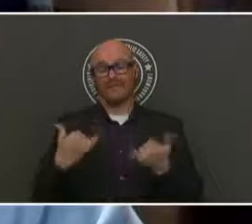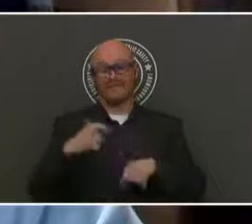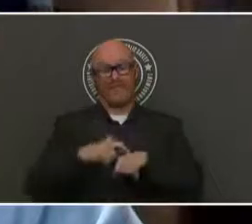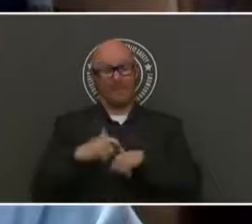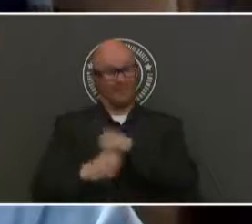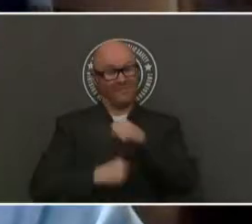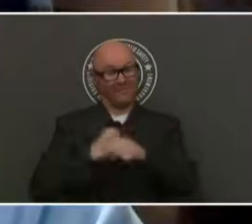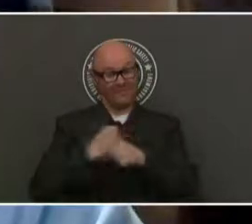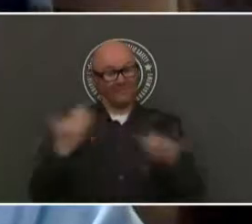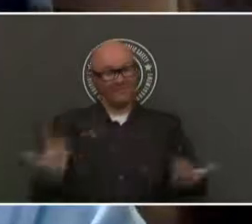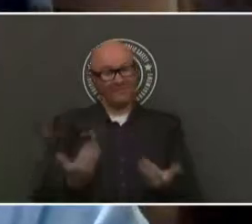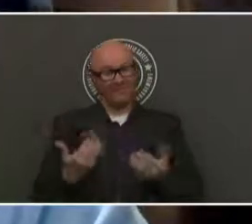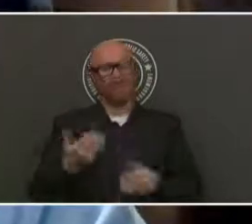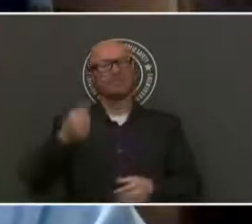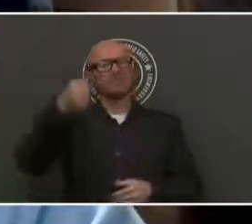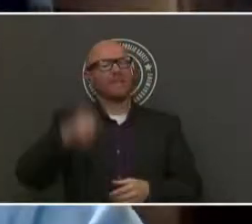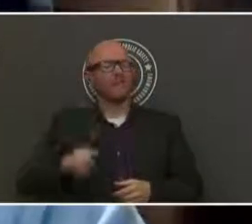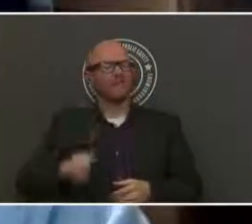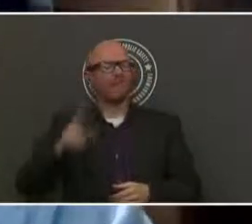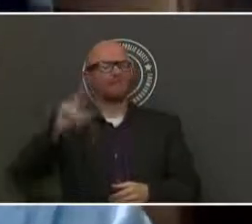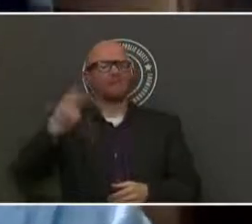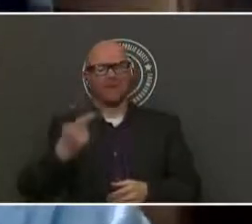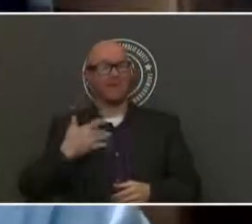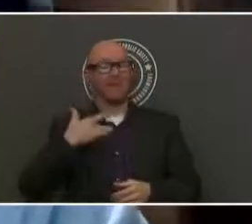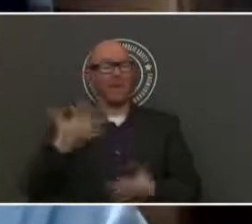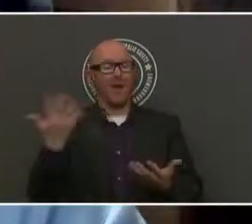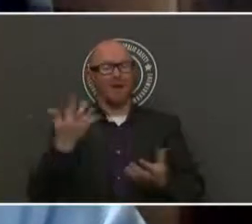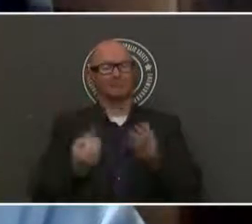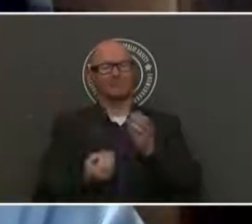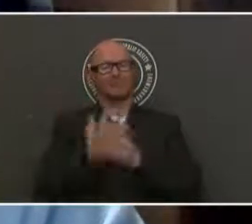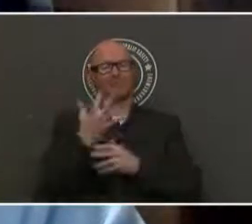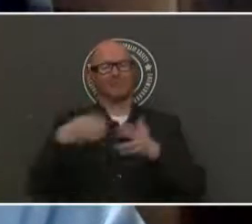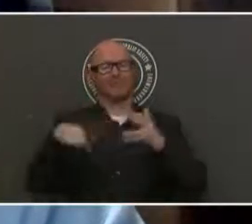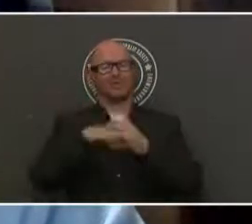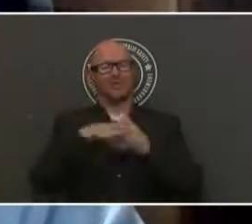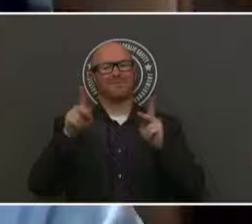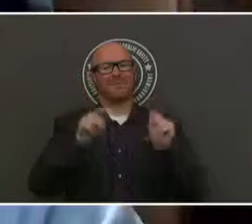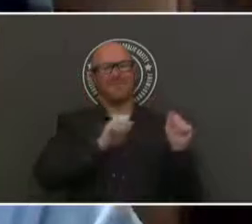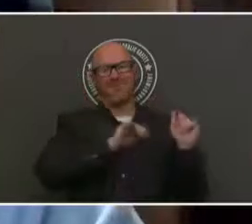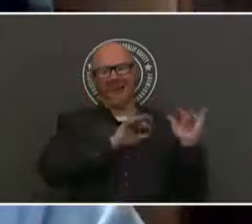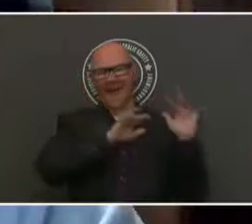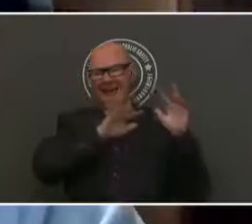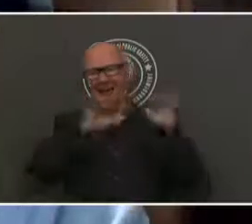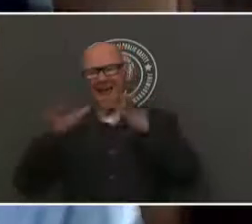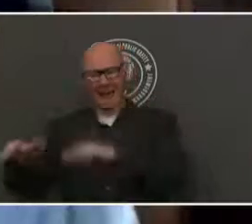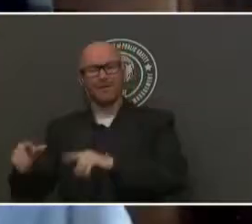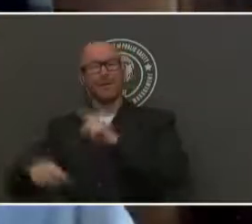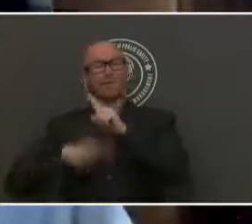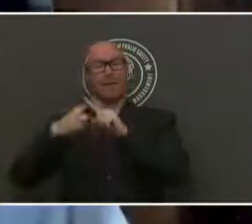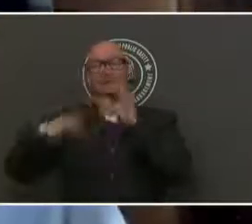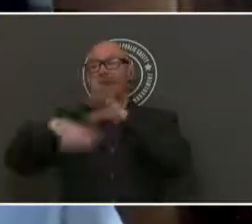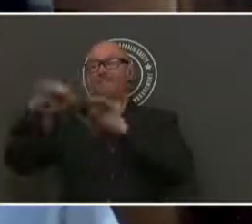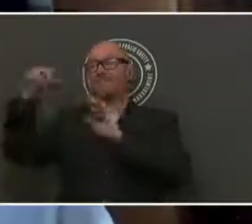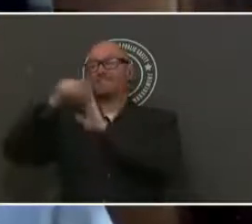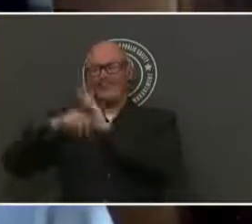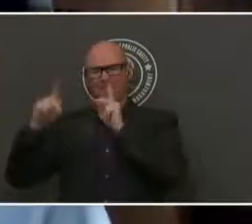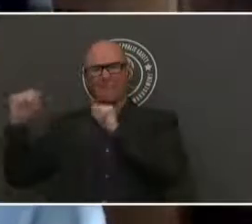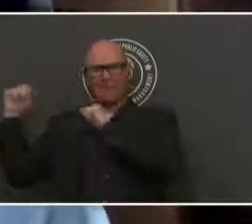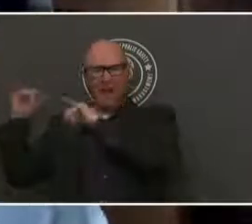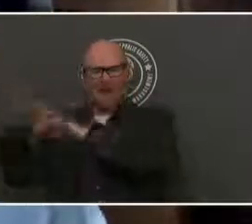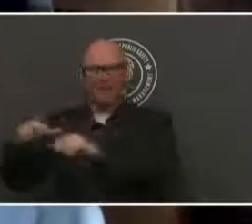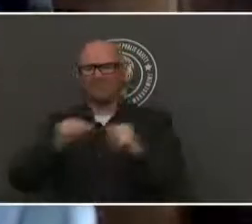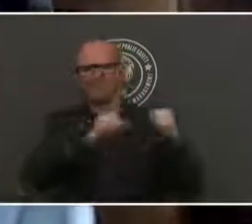Utah where we see the spring breakers come down from up north, as well as those from out of state. And I have